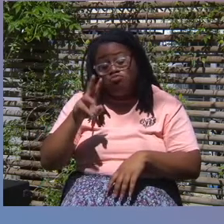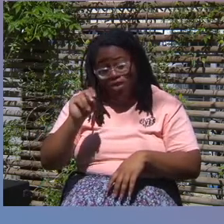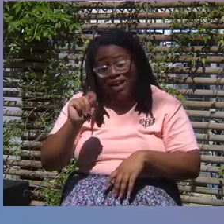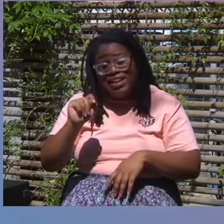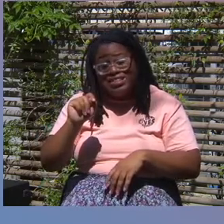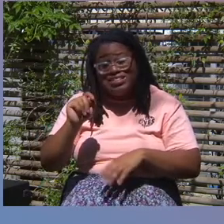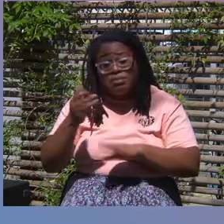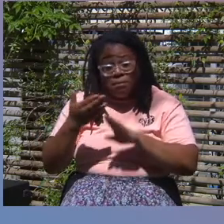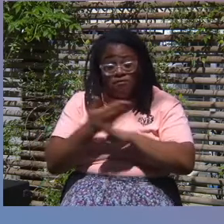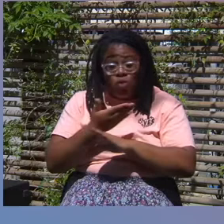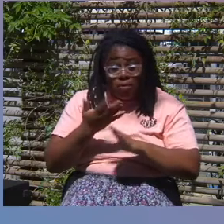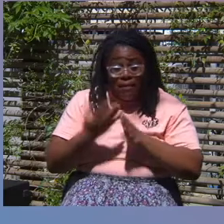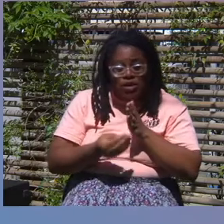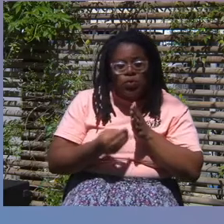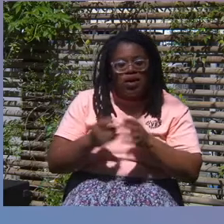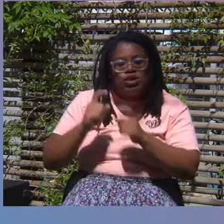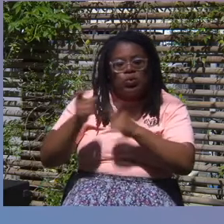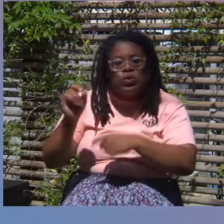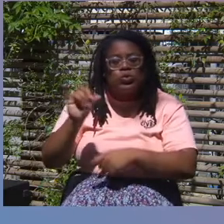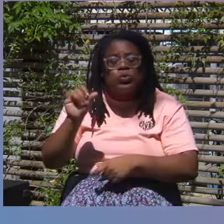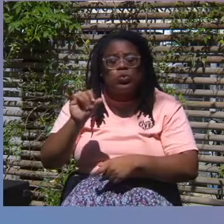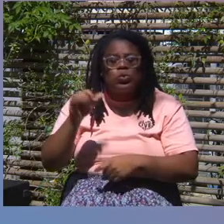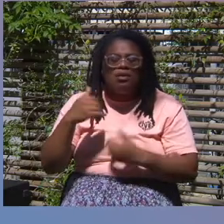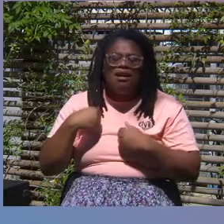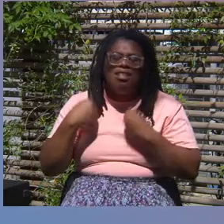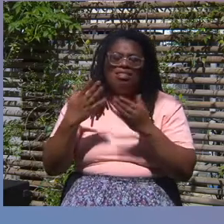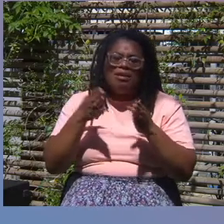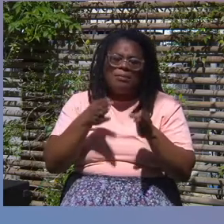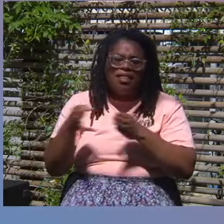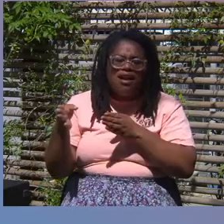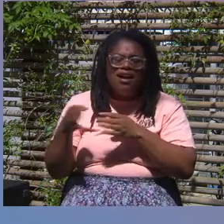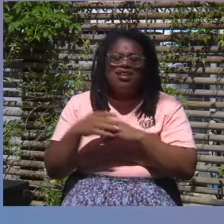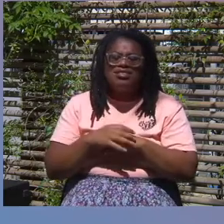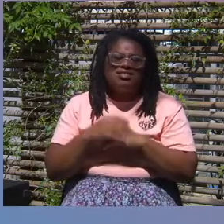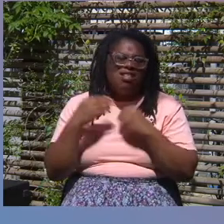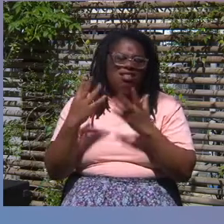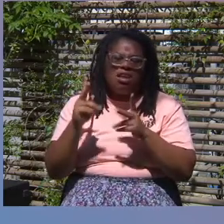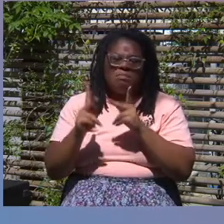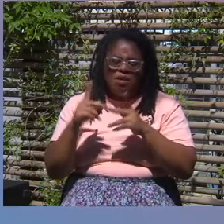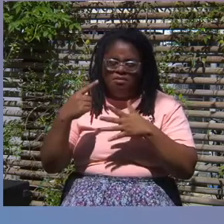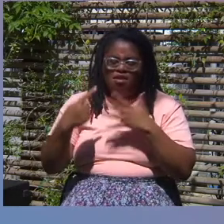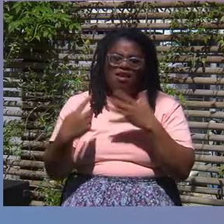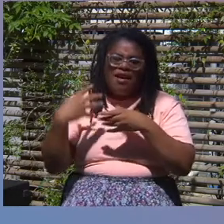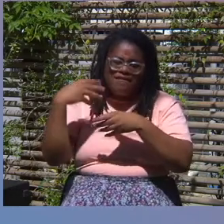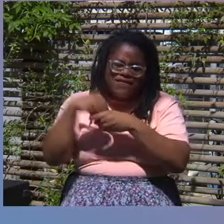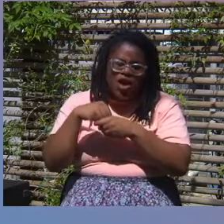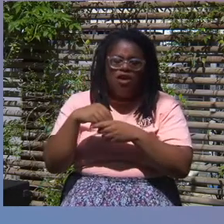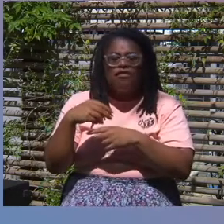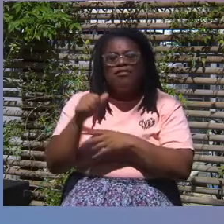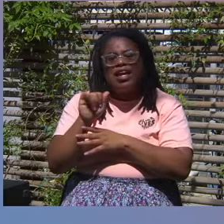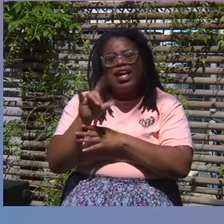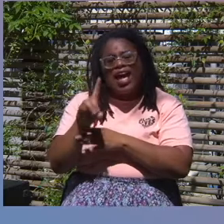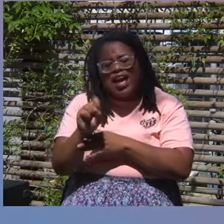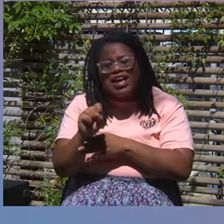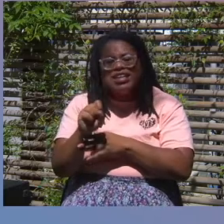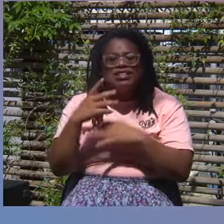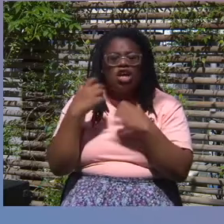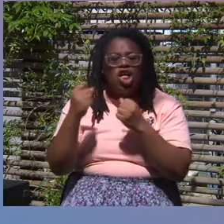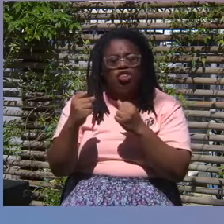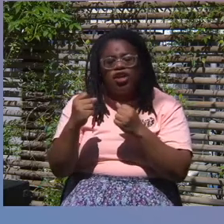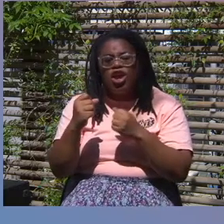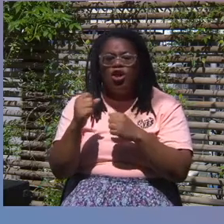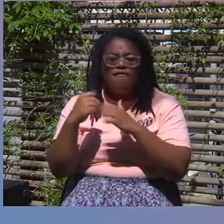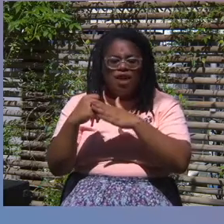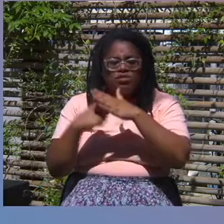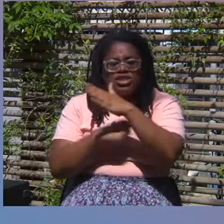before he died. And we had a lot of plans. There's a lot of people involved here. The AIDS Healthcare Foundation has worked